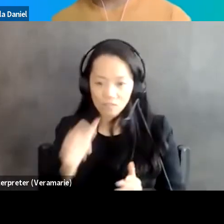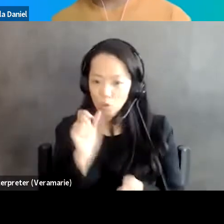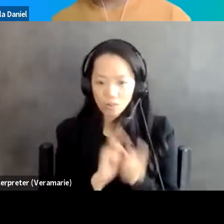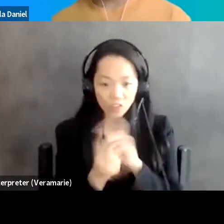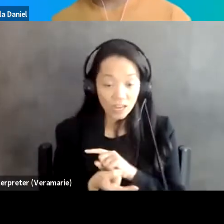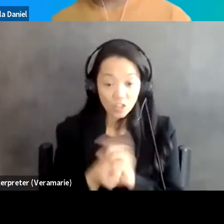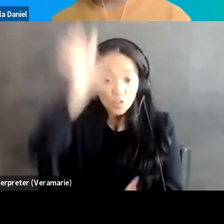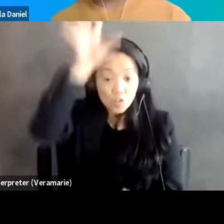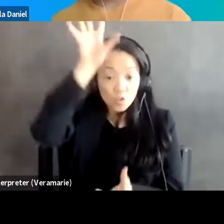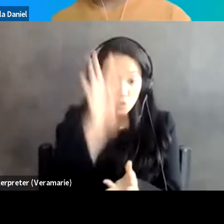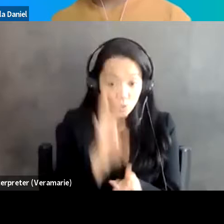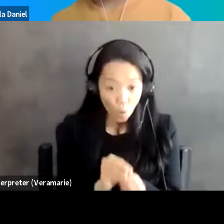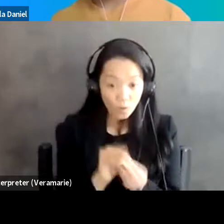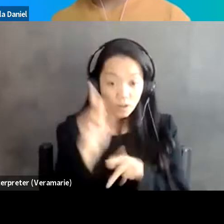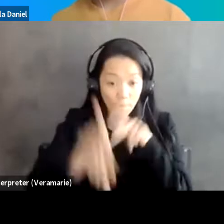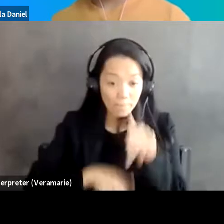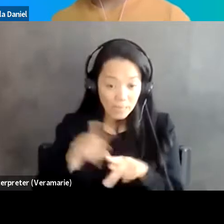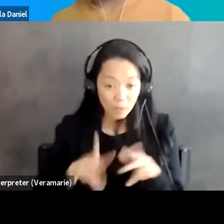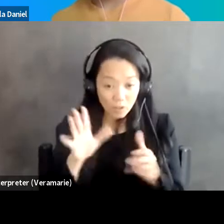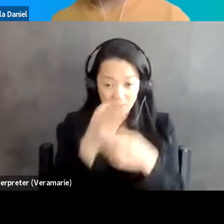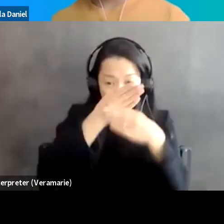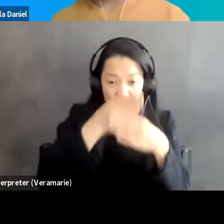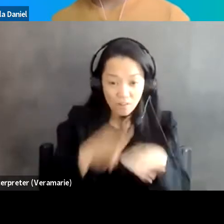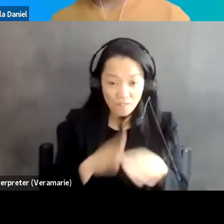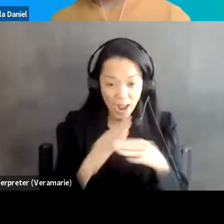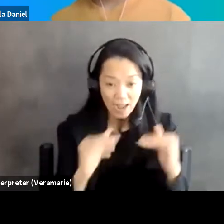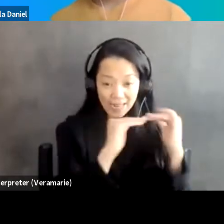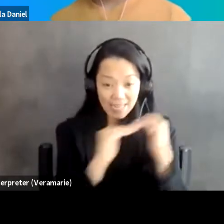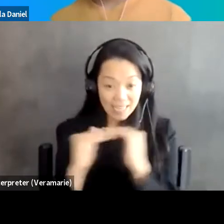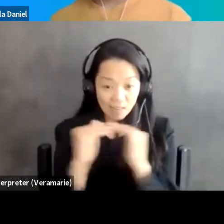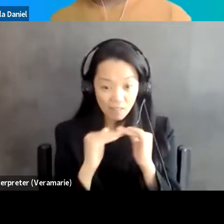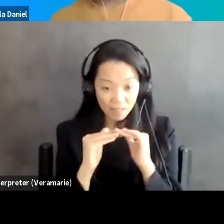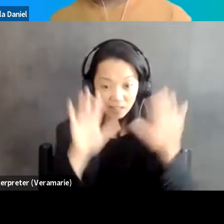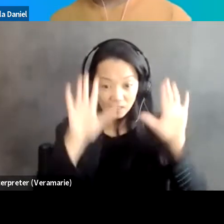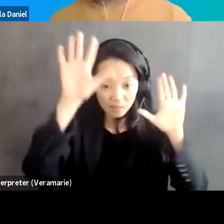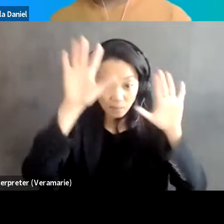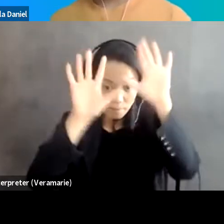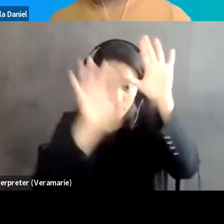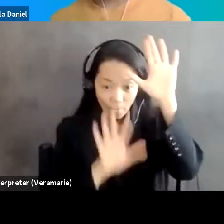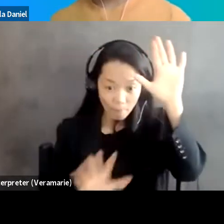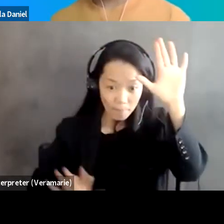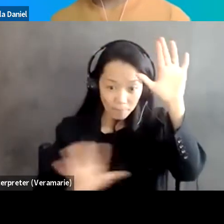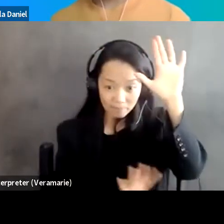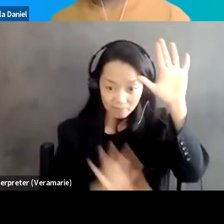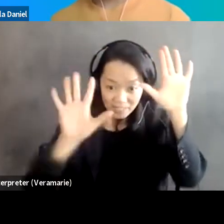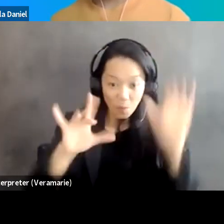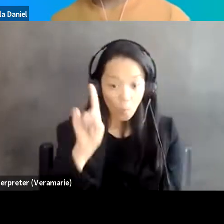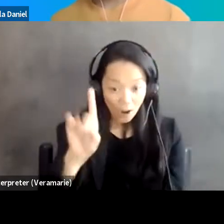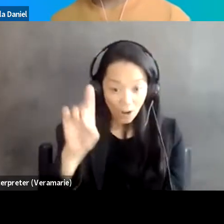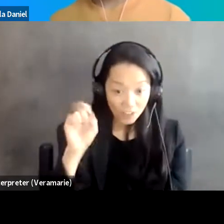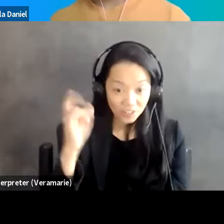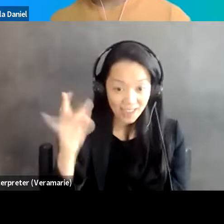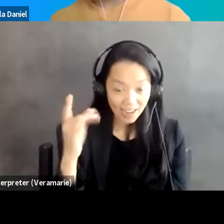state's total population and trying to divide that evenly through 118 House districts and 59